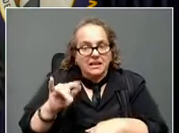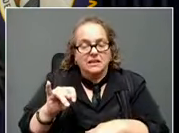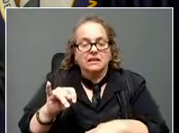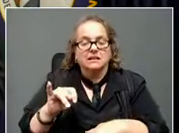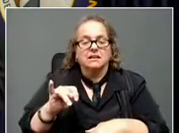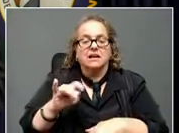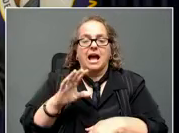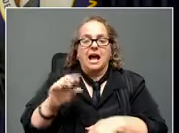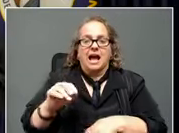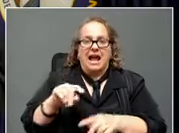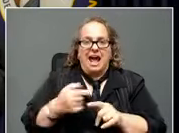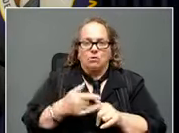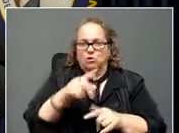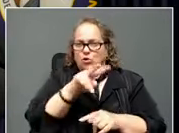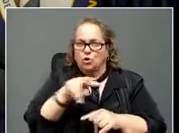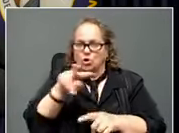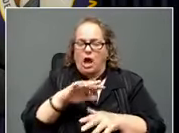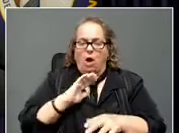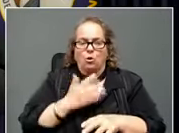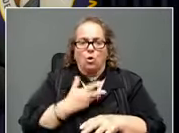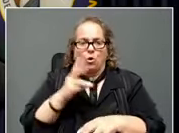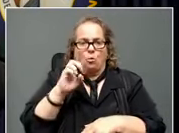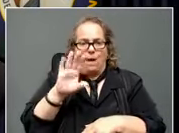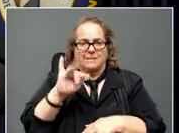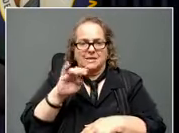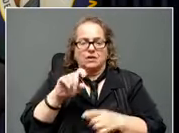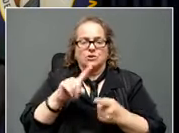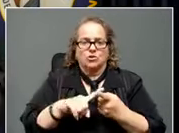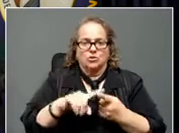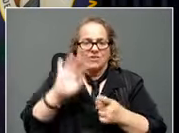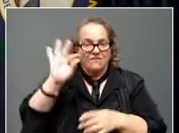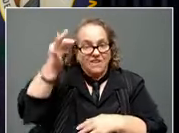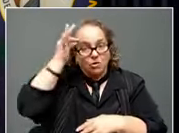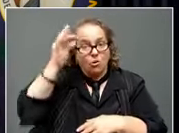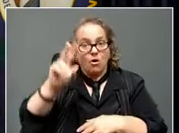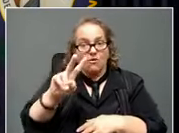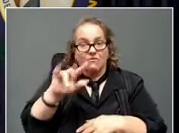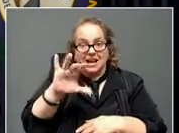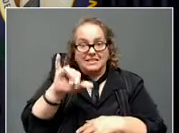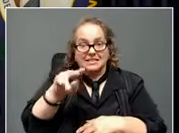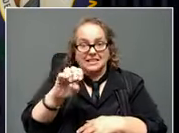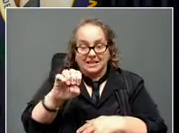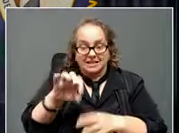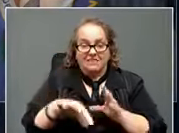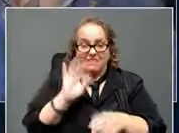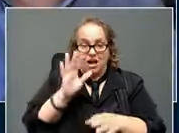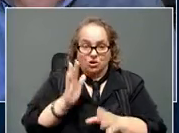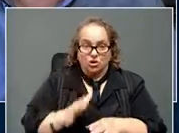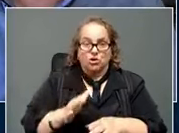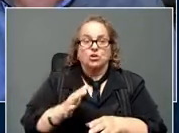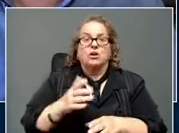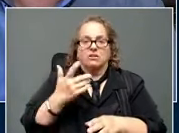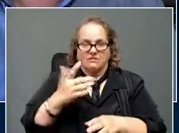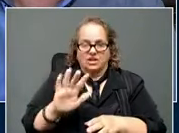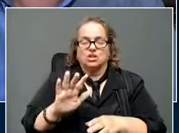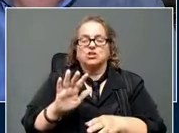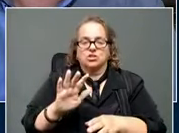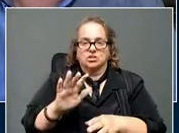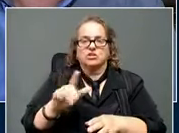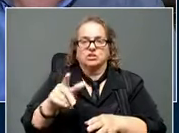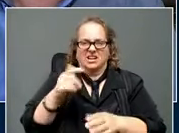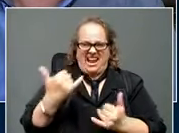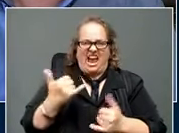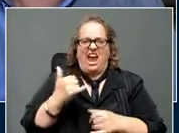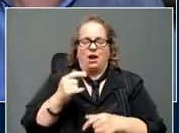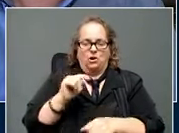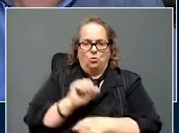website to the federal vaccine finder, which has finally caught up with and probably eclipsed our capabilities. I know he's got a couple other things